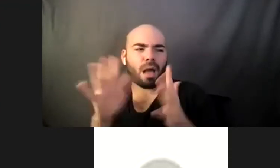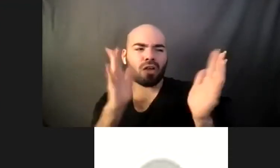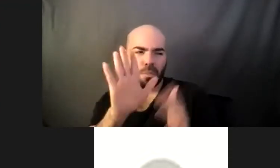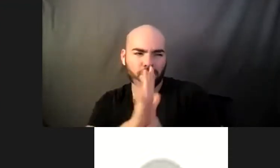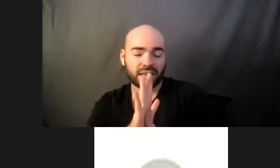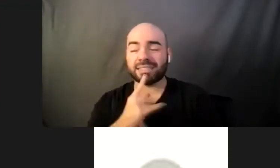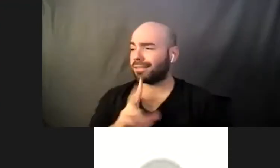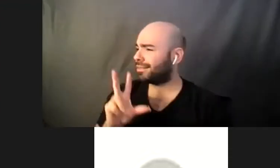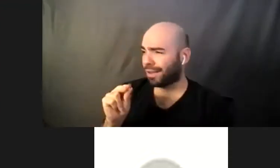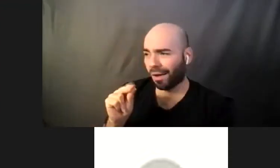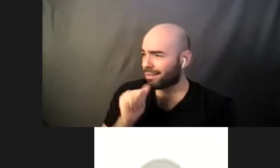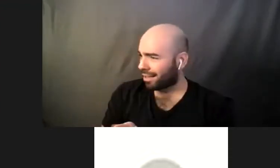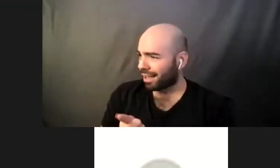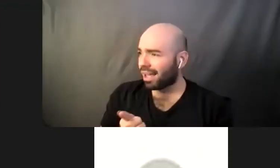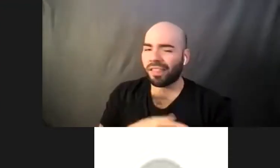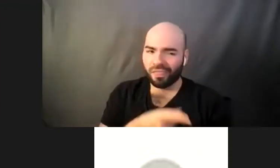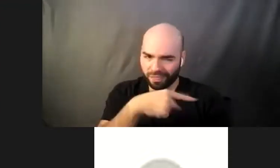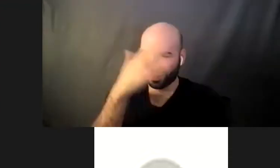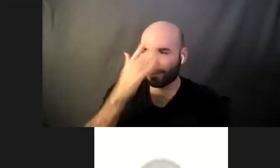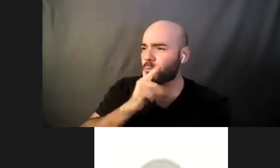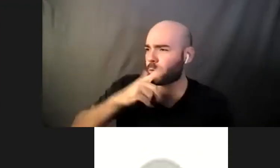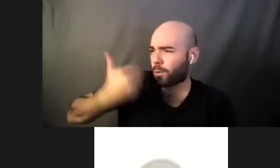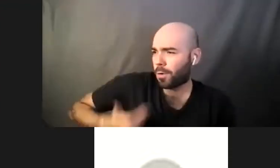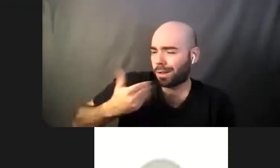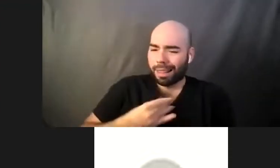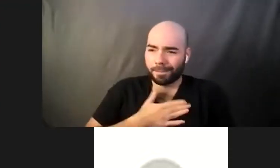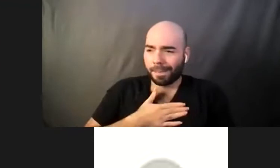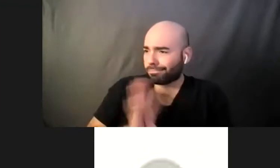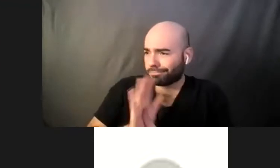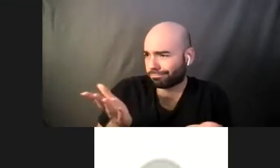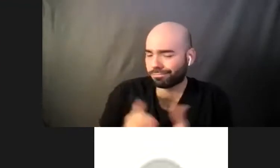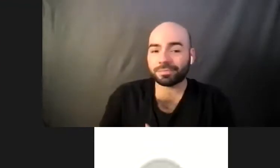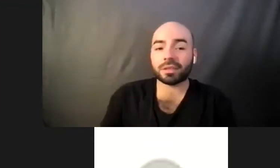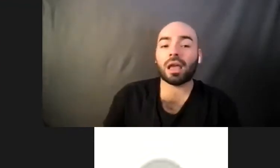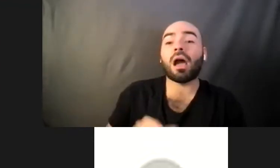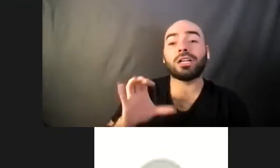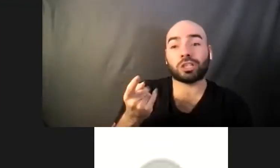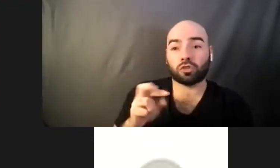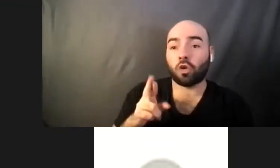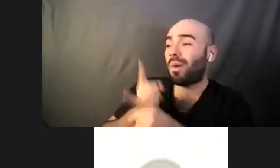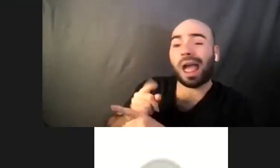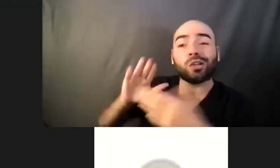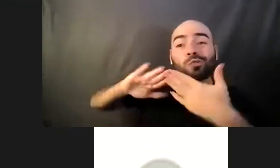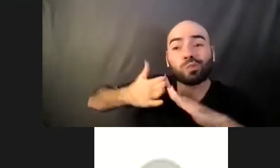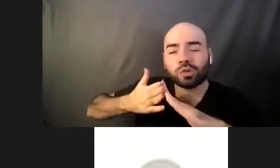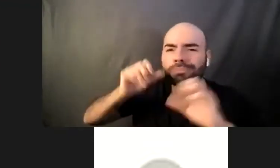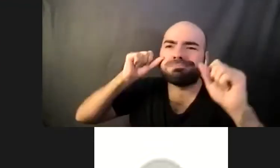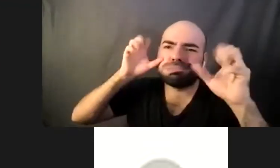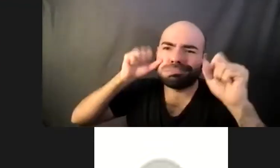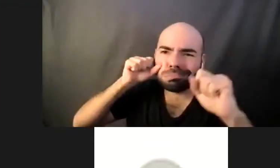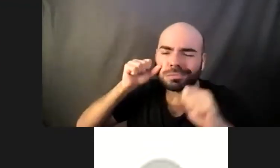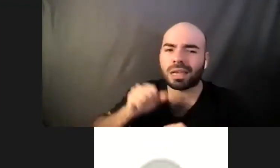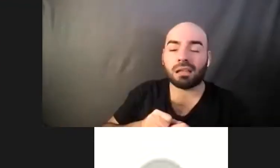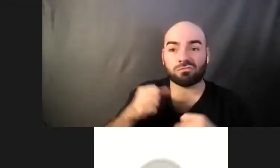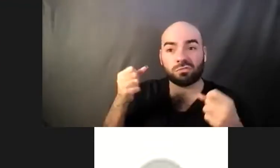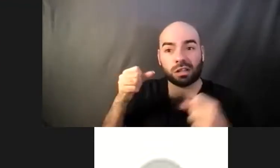didn't. They just know who I am, and they're like, what I do. But the community really, you know, it was amazing. And so, and this is when Hector